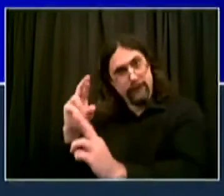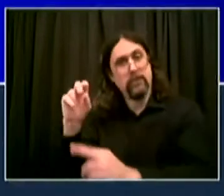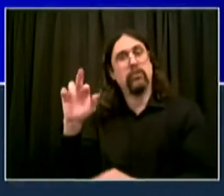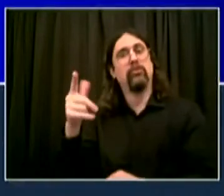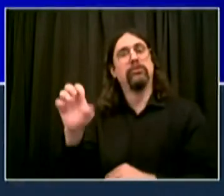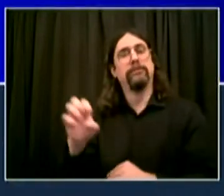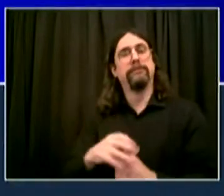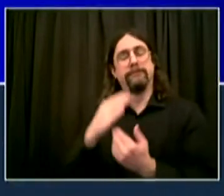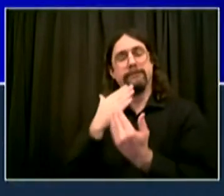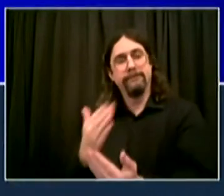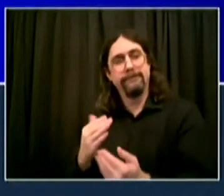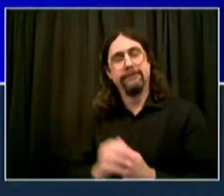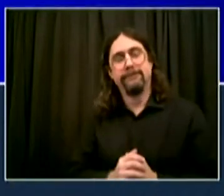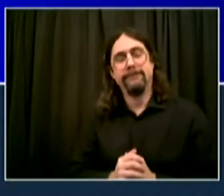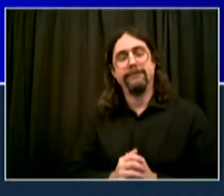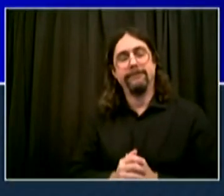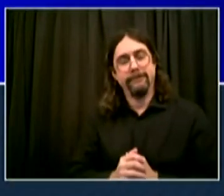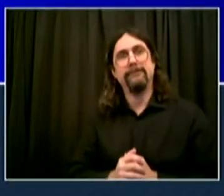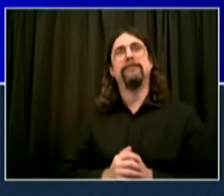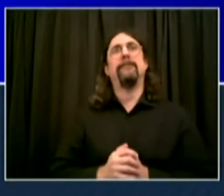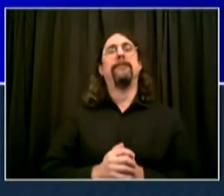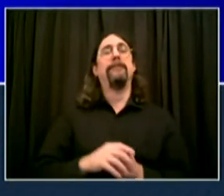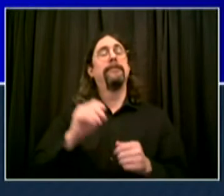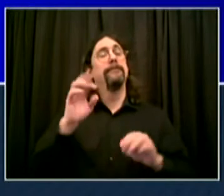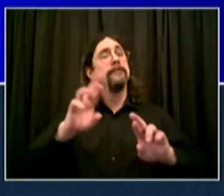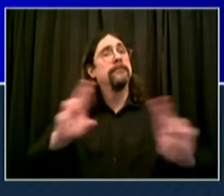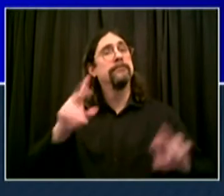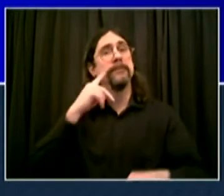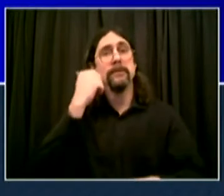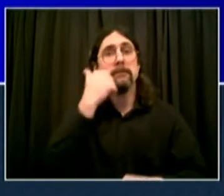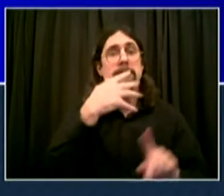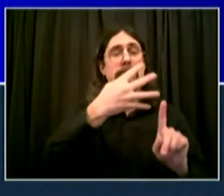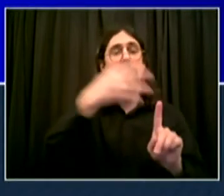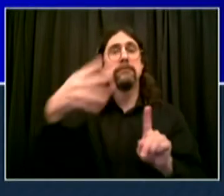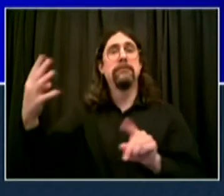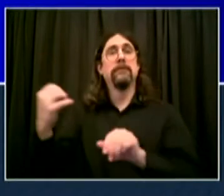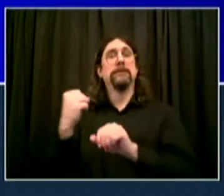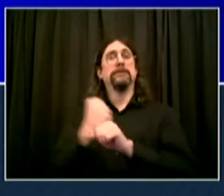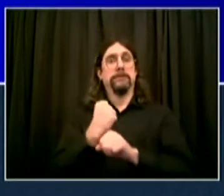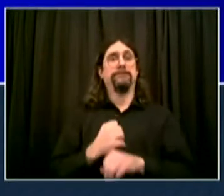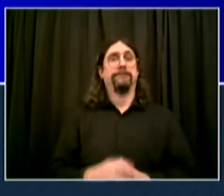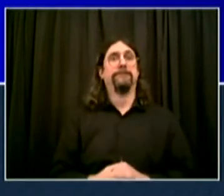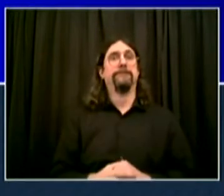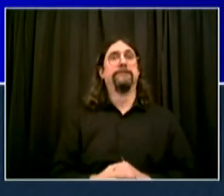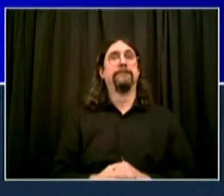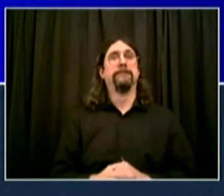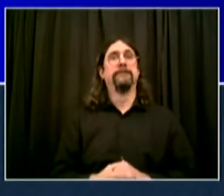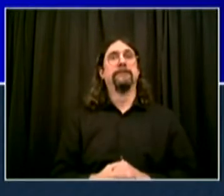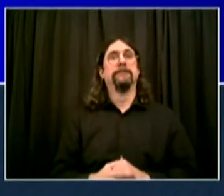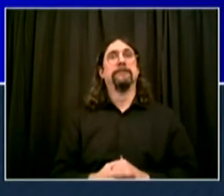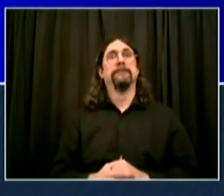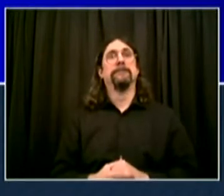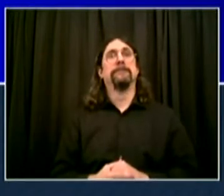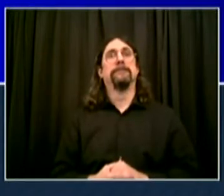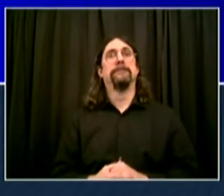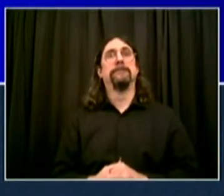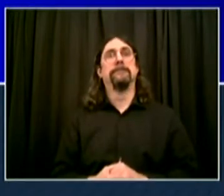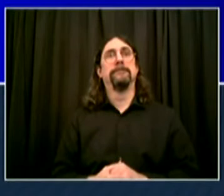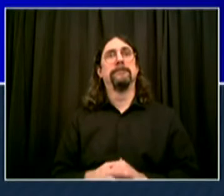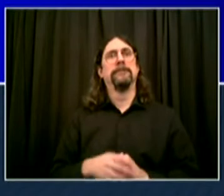Okay, let's talk about our indicators for the day. And I'm going to make sure that we highlight something